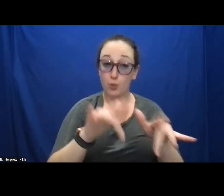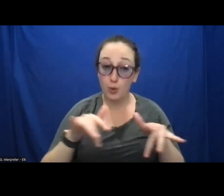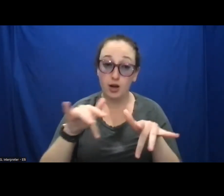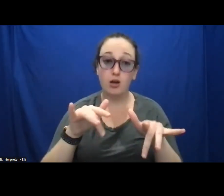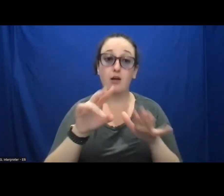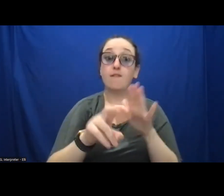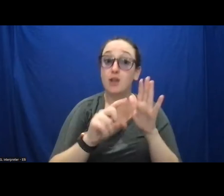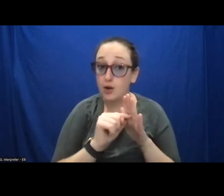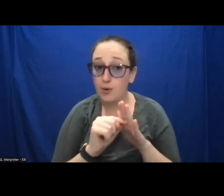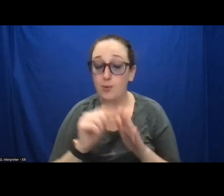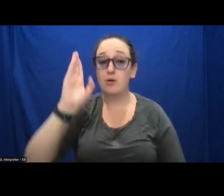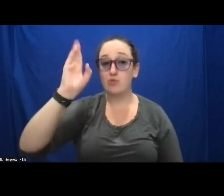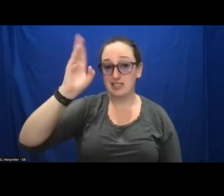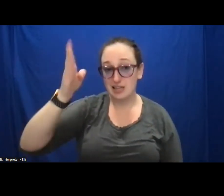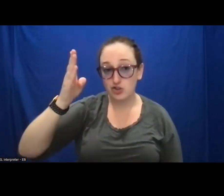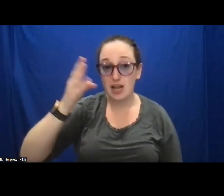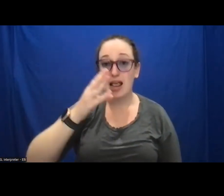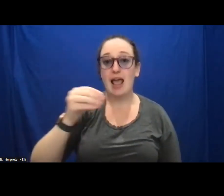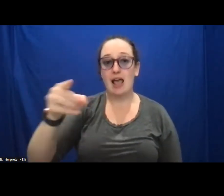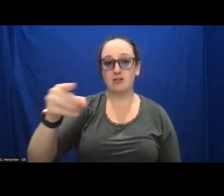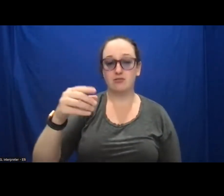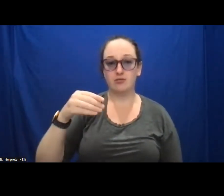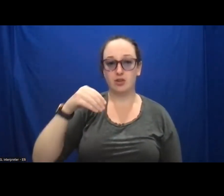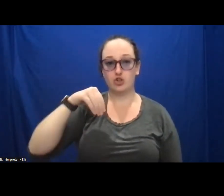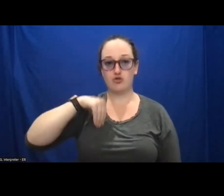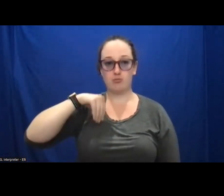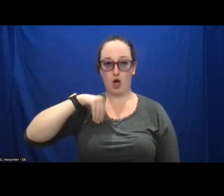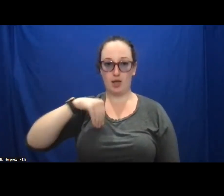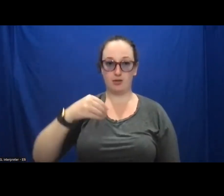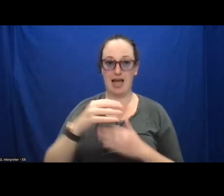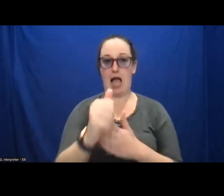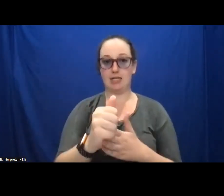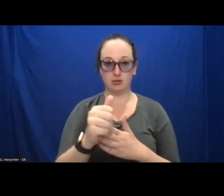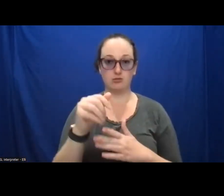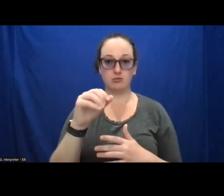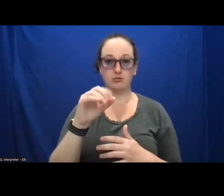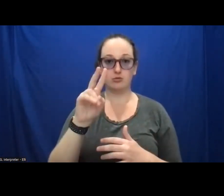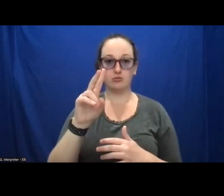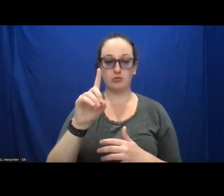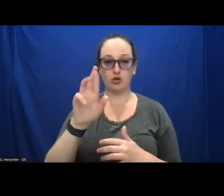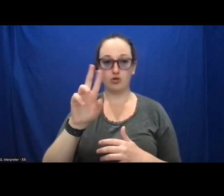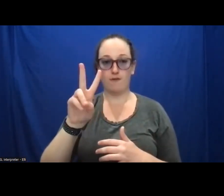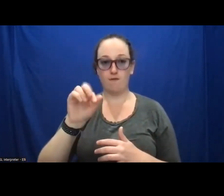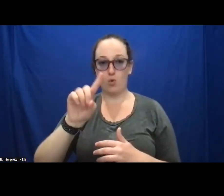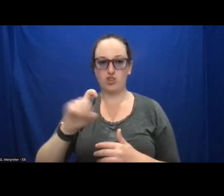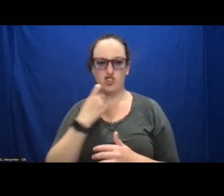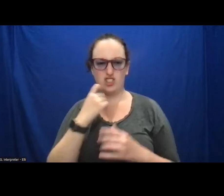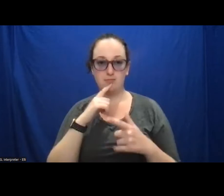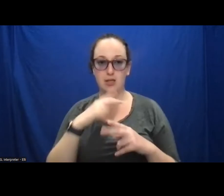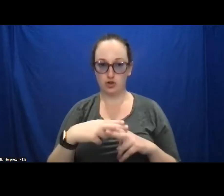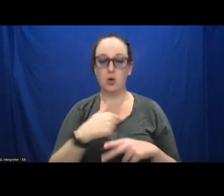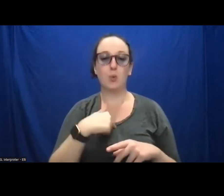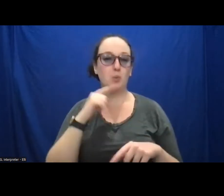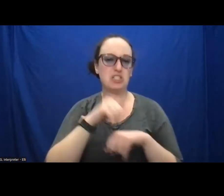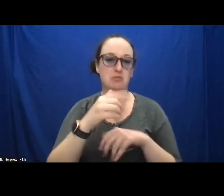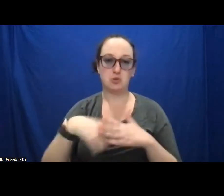and we'll send the information that Dr. Volz just talked about with that card. We'll send all of that to you early next week. You